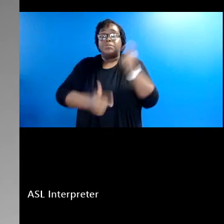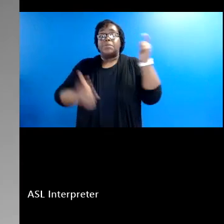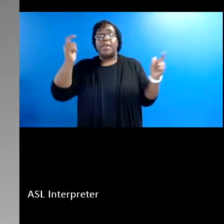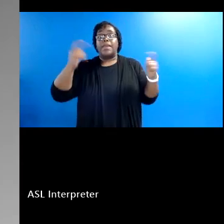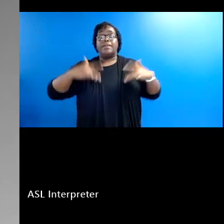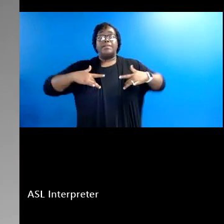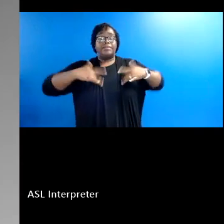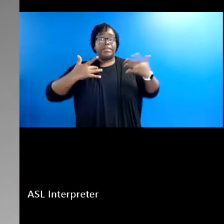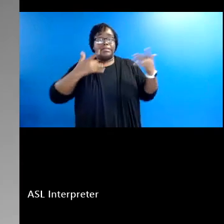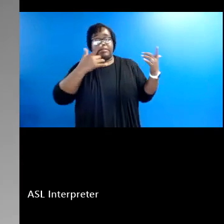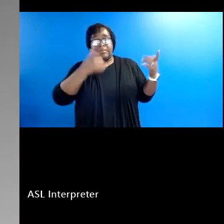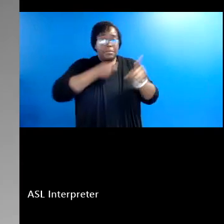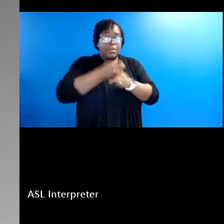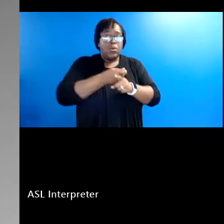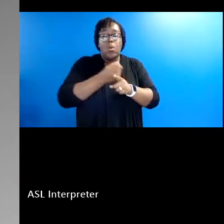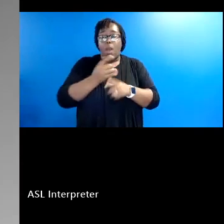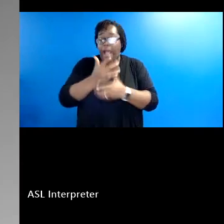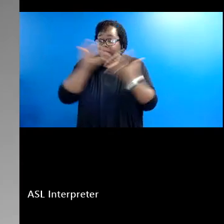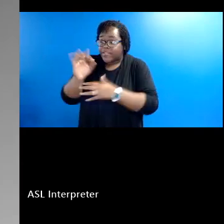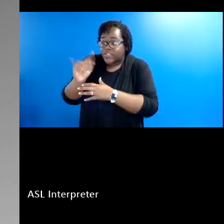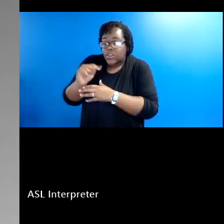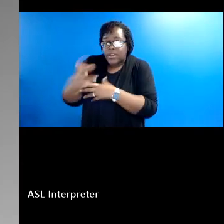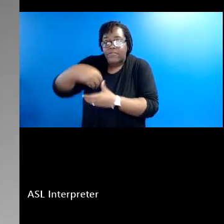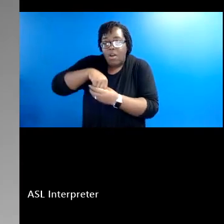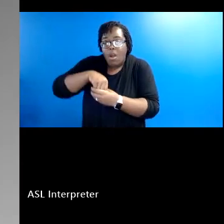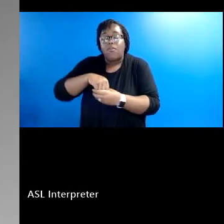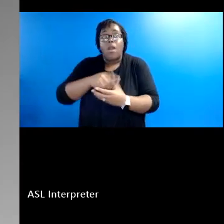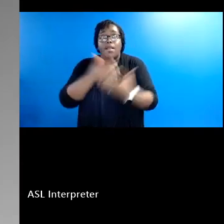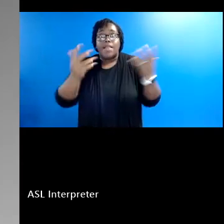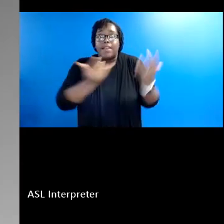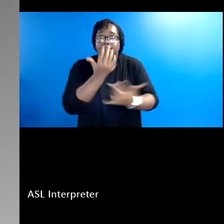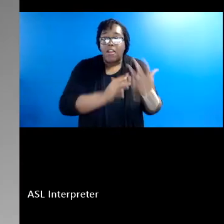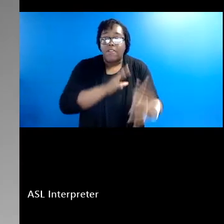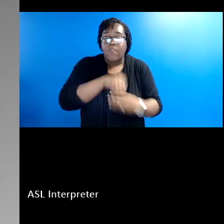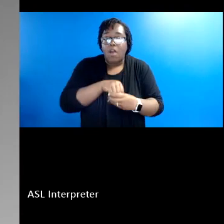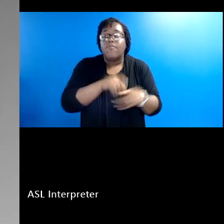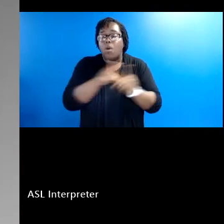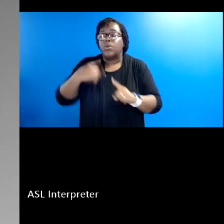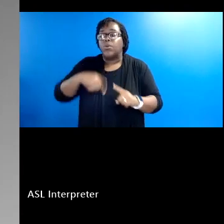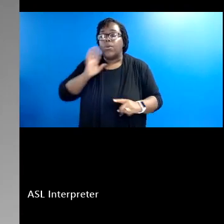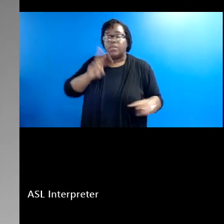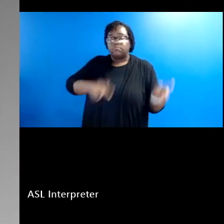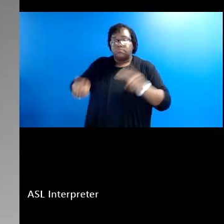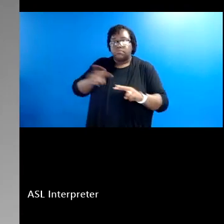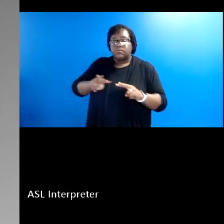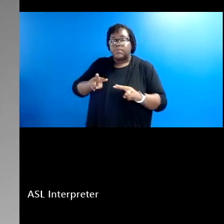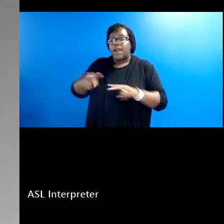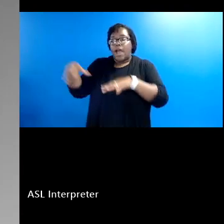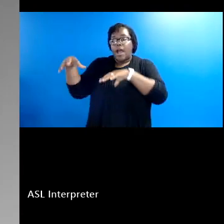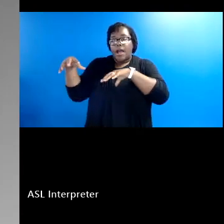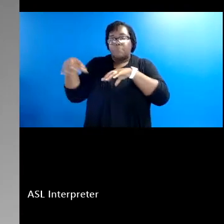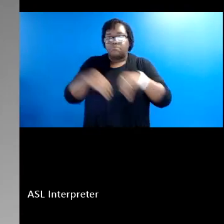have a significant number of circuits or a significant number of fire risks. We're also going to start looking at de-energizing